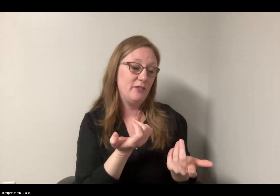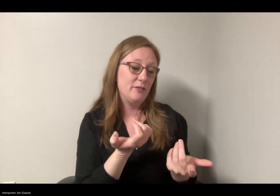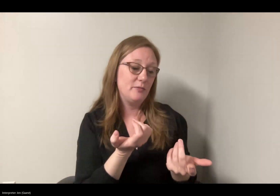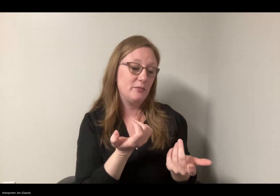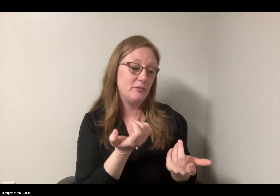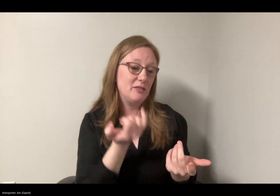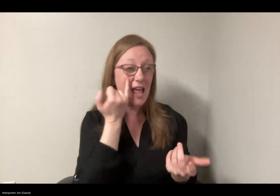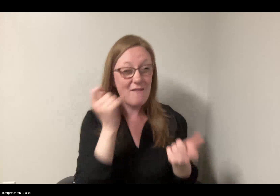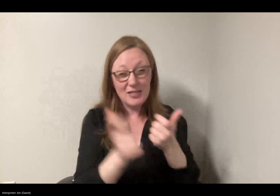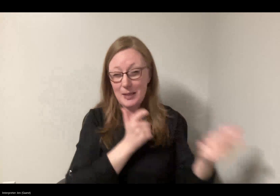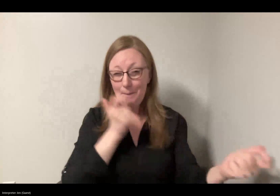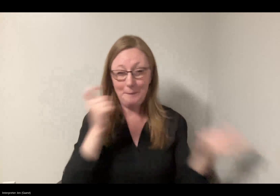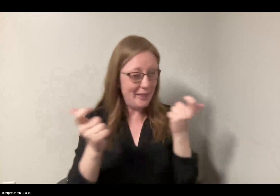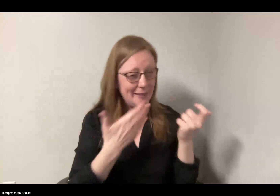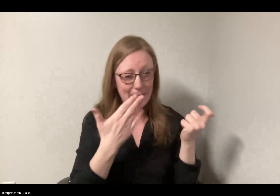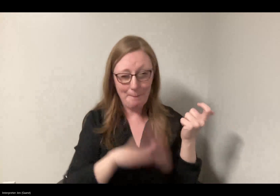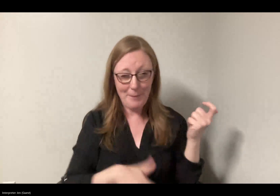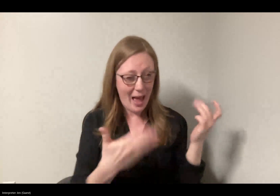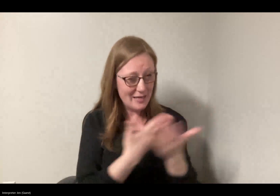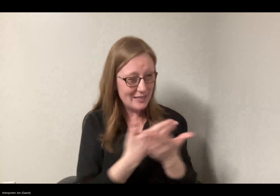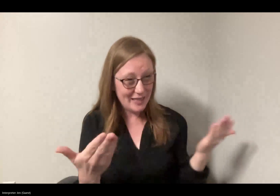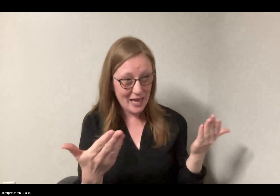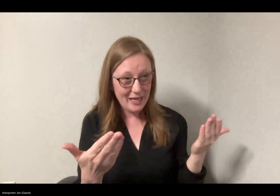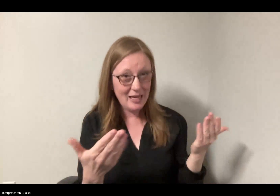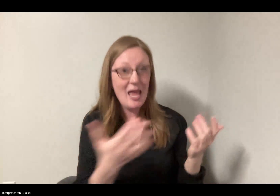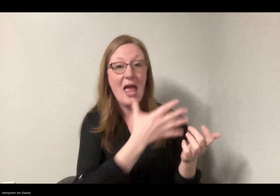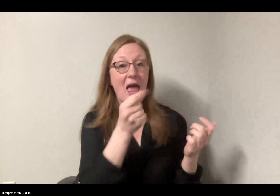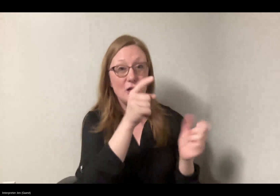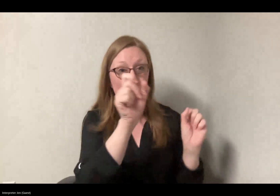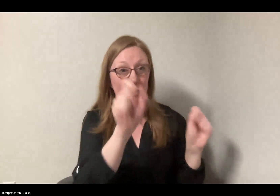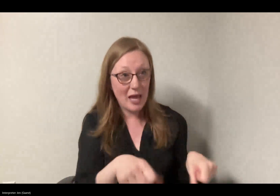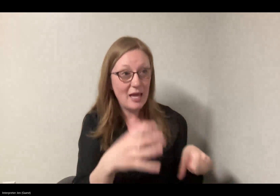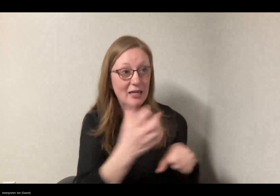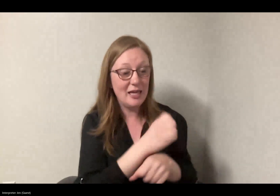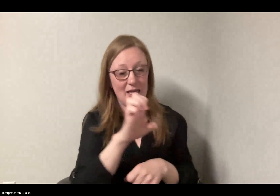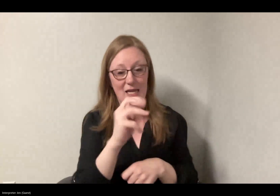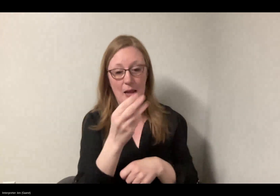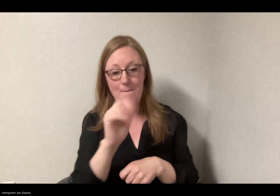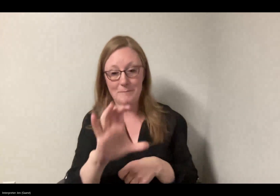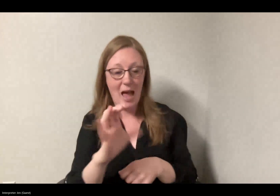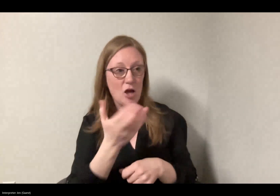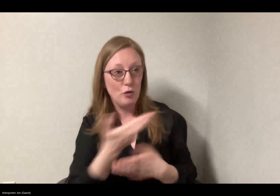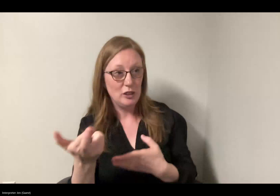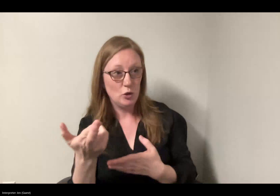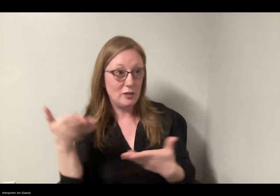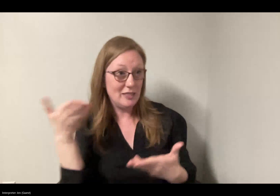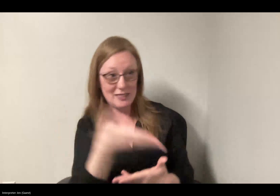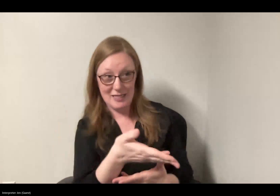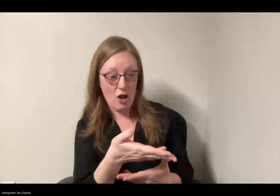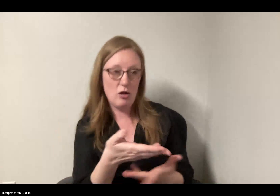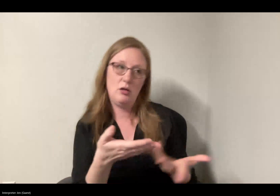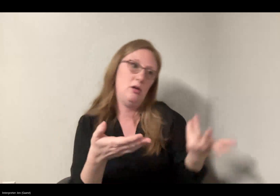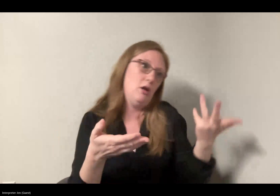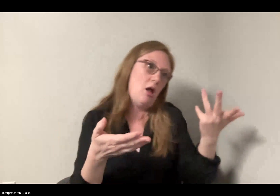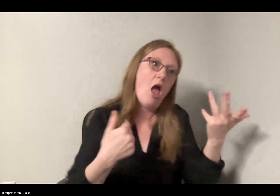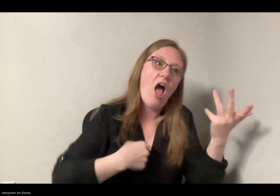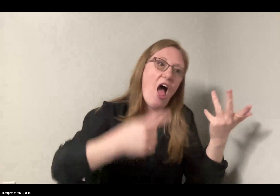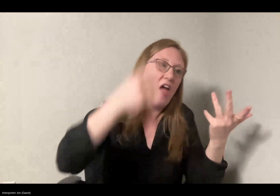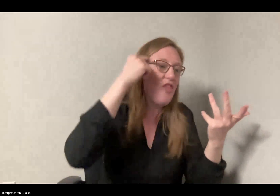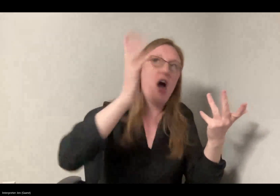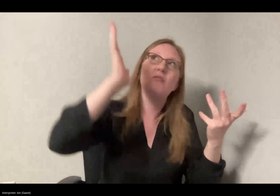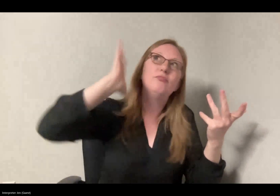the biggest and bad, then you can get the EMAC resources in, because you really, I thought at one time I